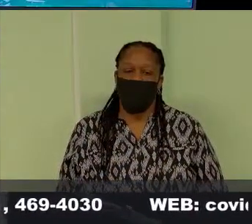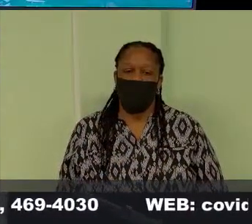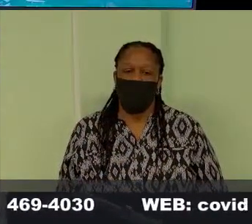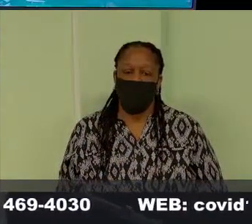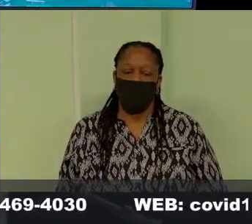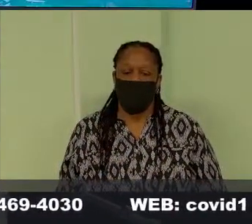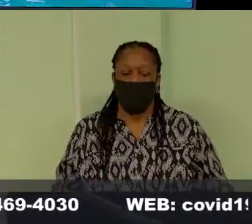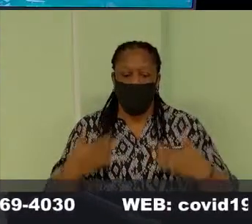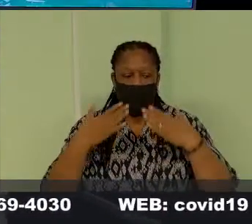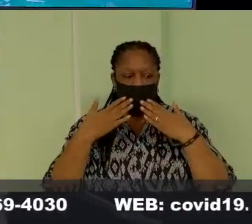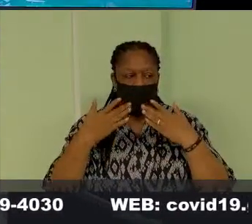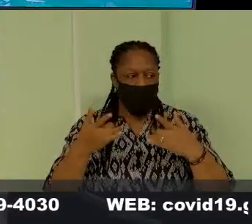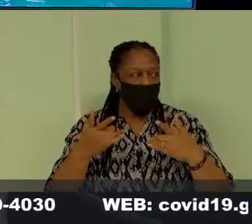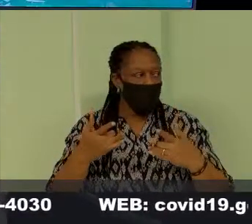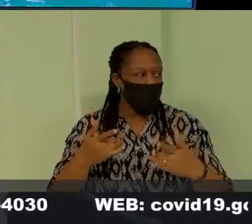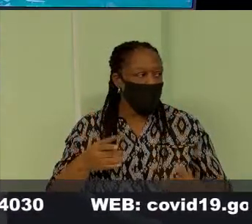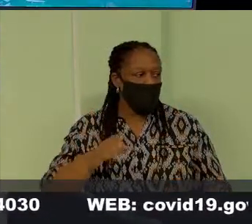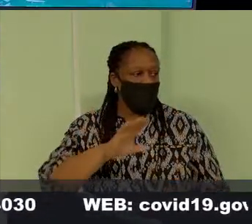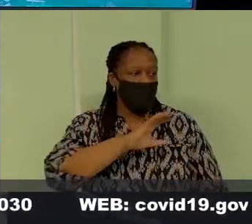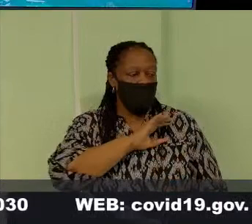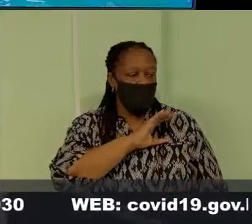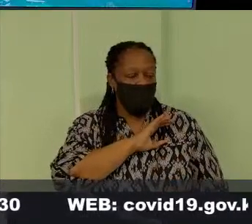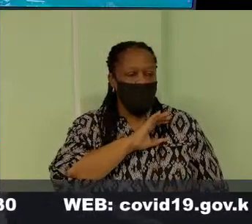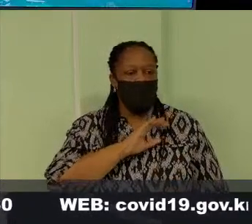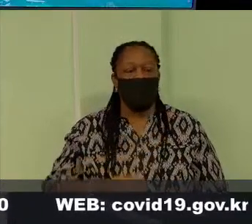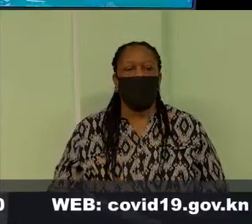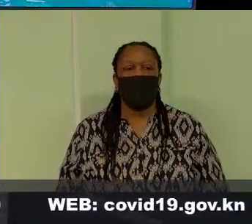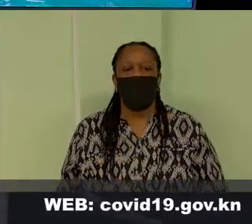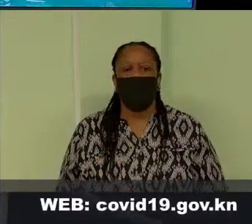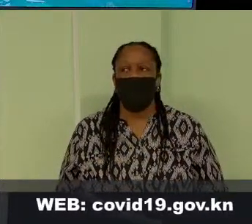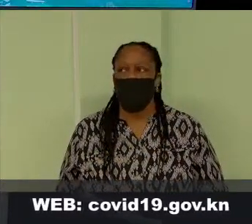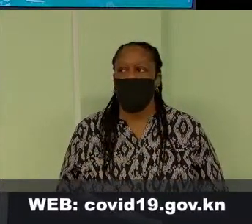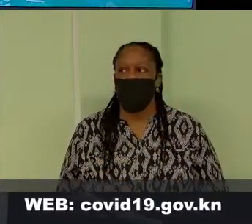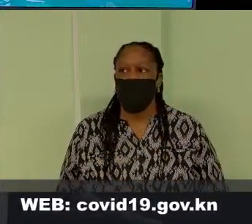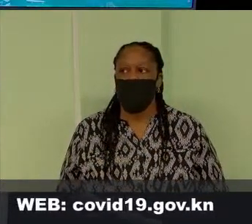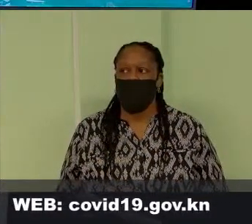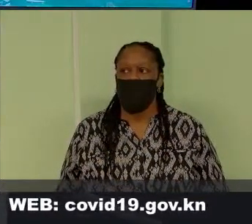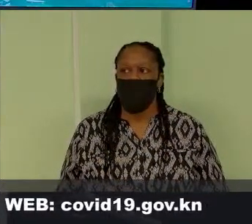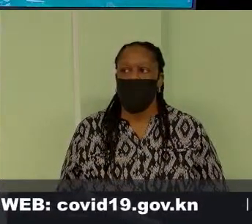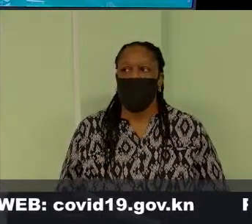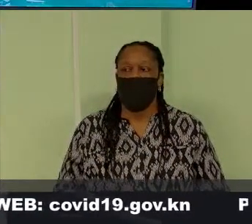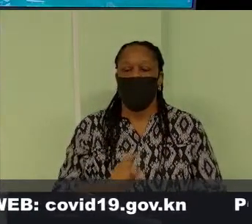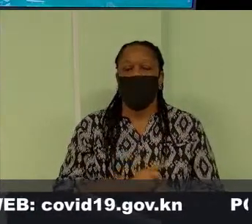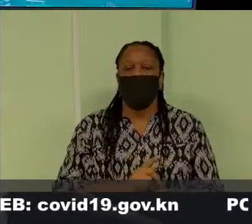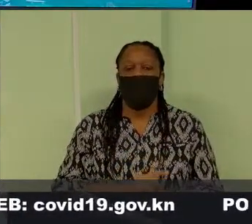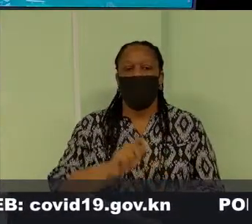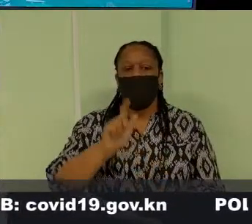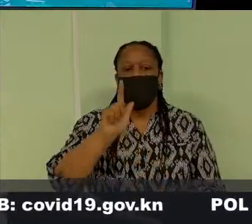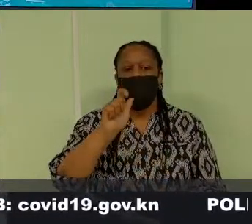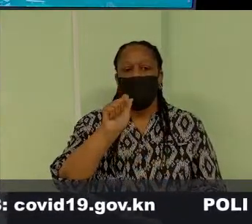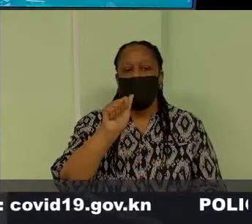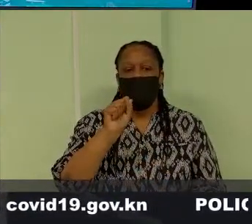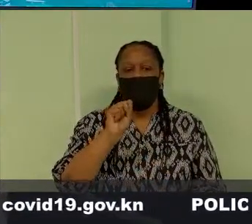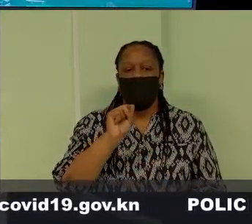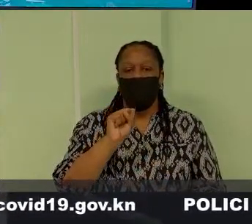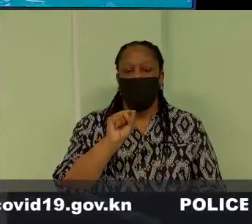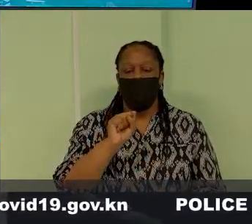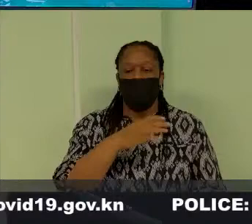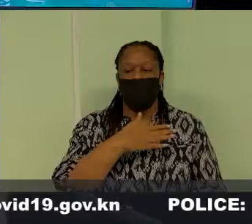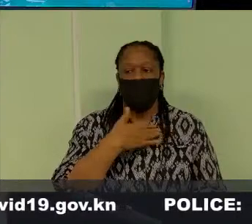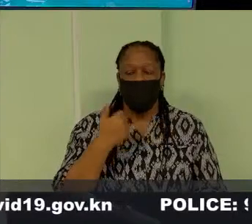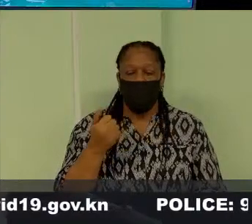We thank Superintendent Cromwell Henry for his presentation, Dr. Laws and